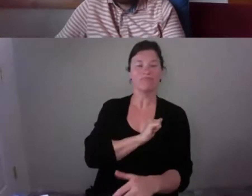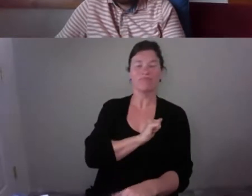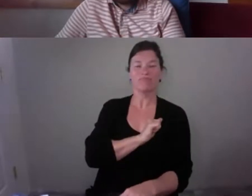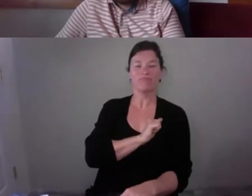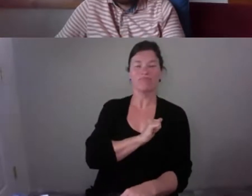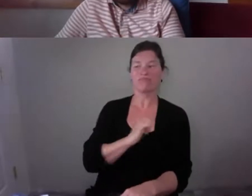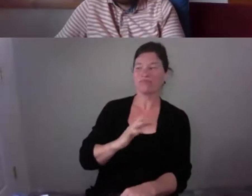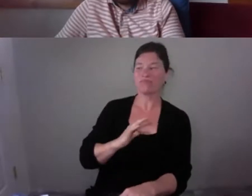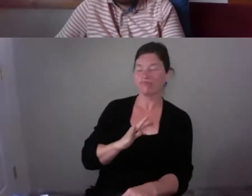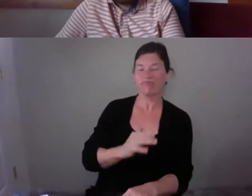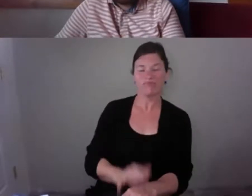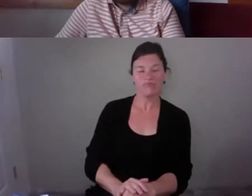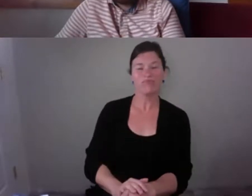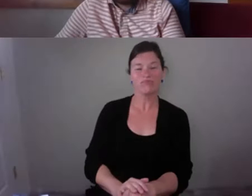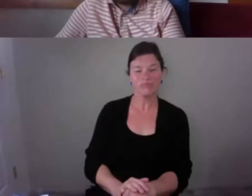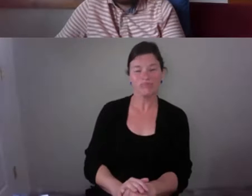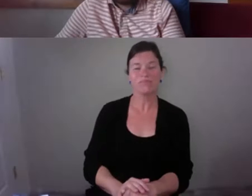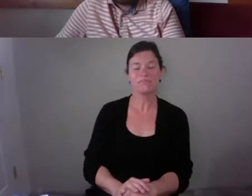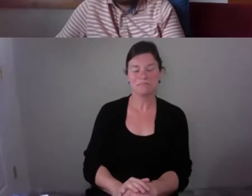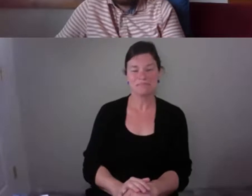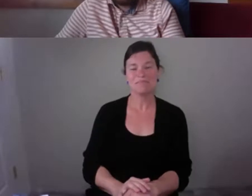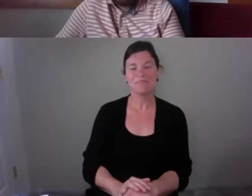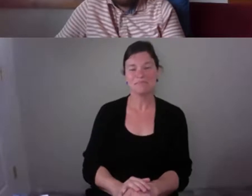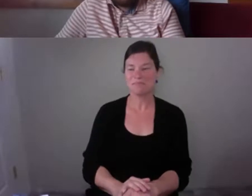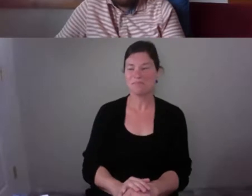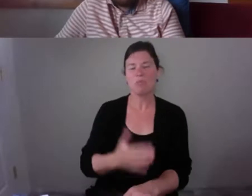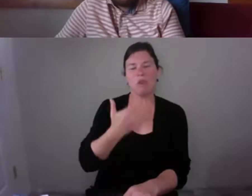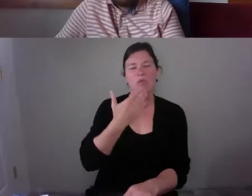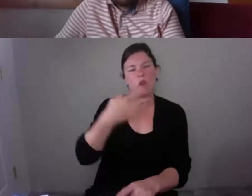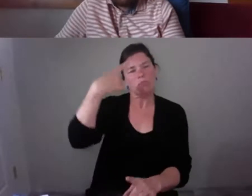just great like way of thinking, and